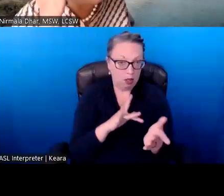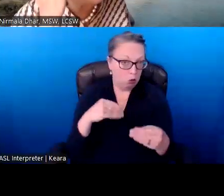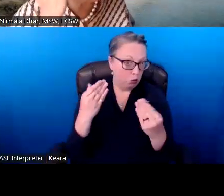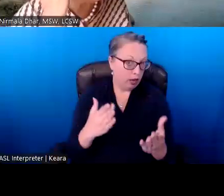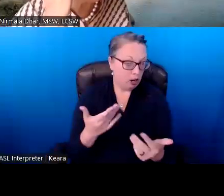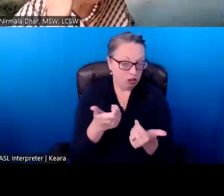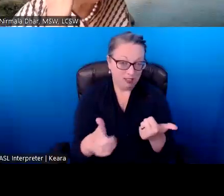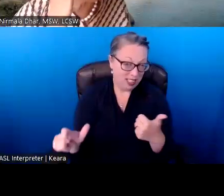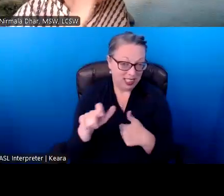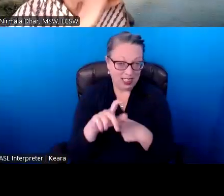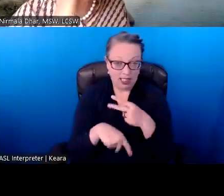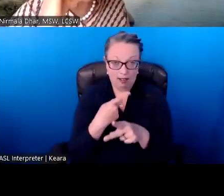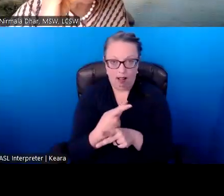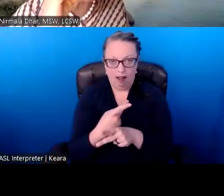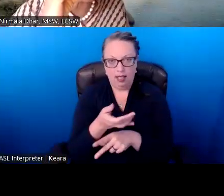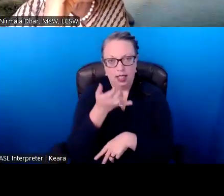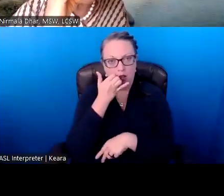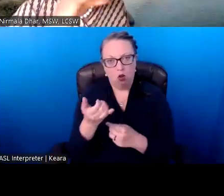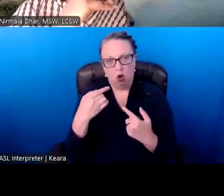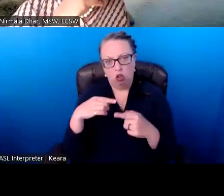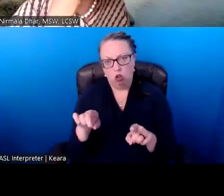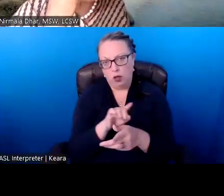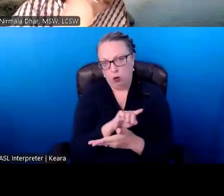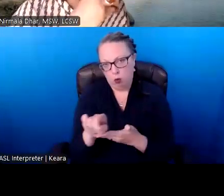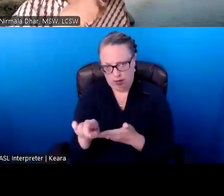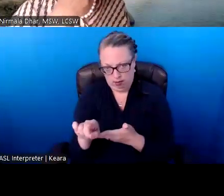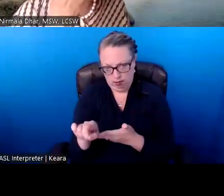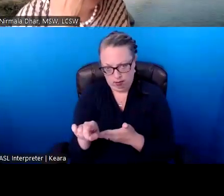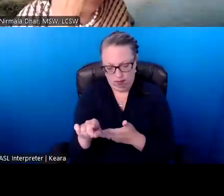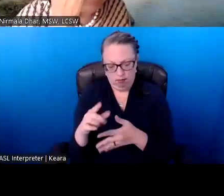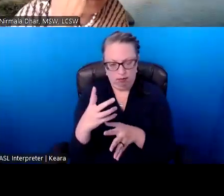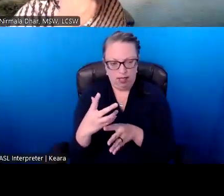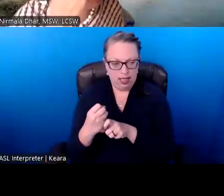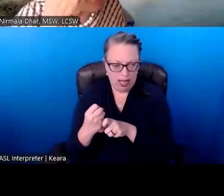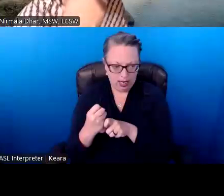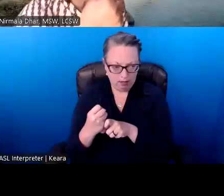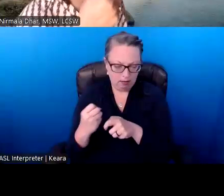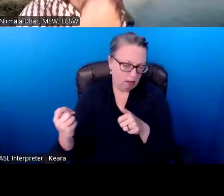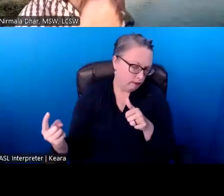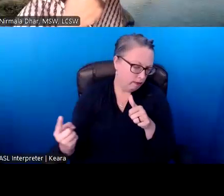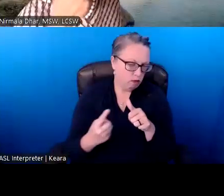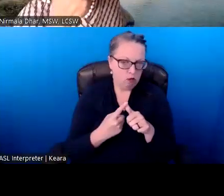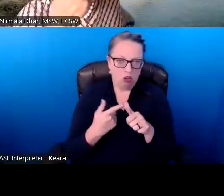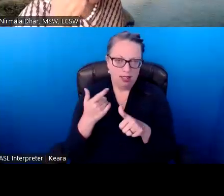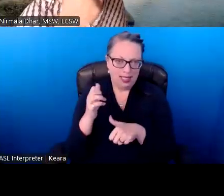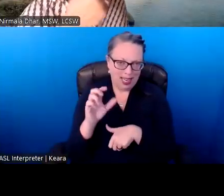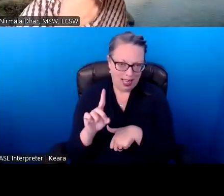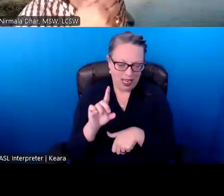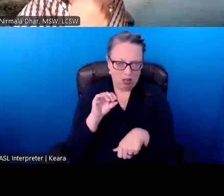this consultation line during the week and get first-hand consultation with